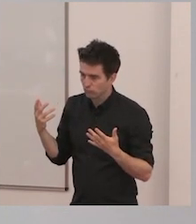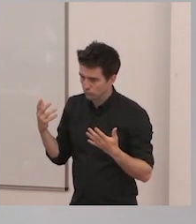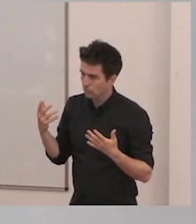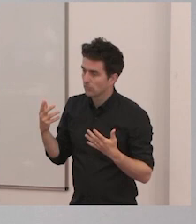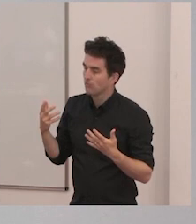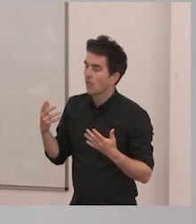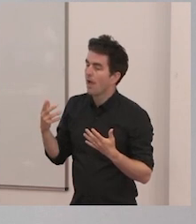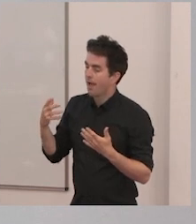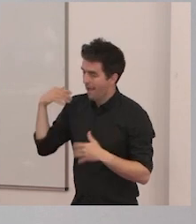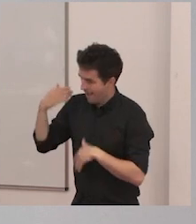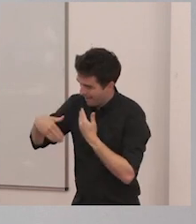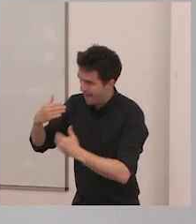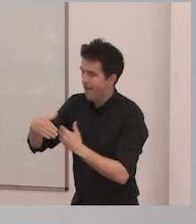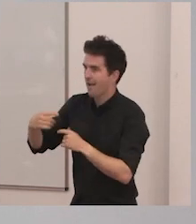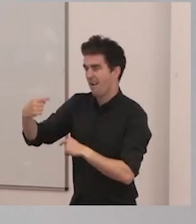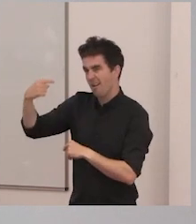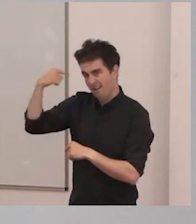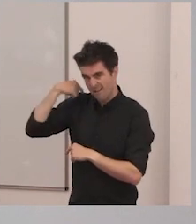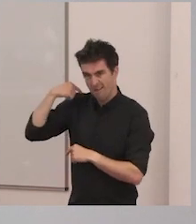disability are of equal